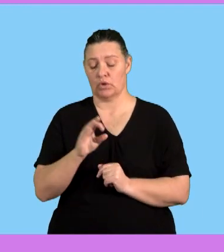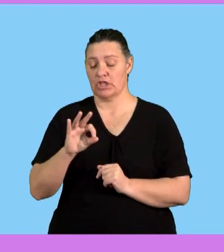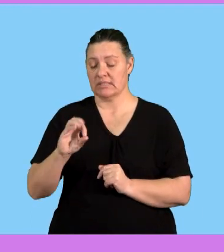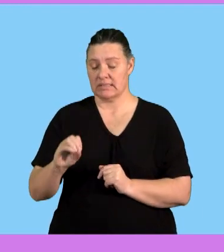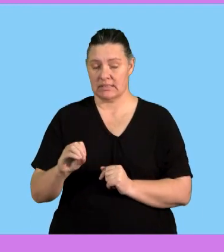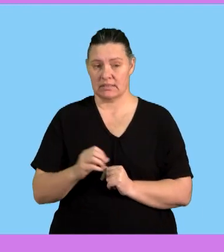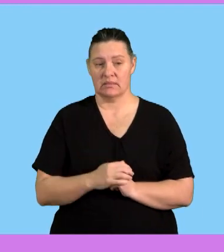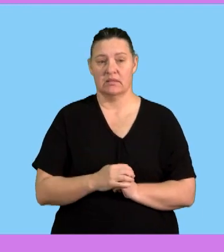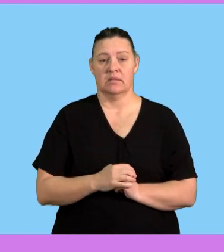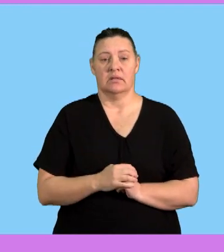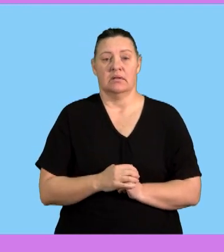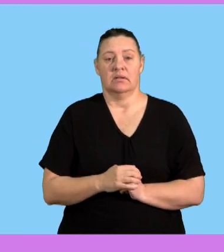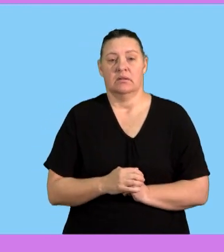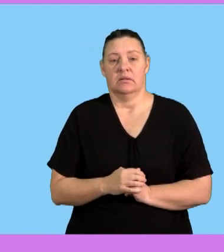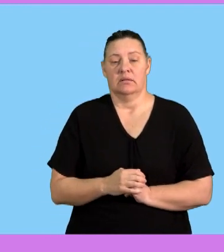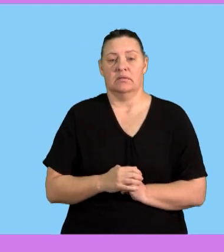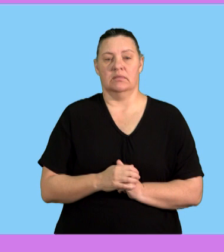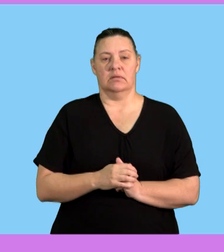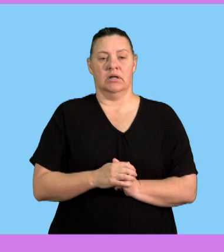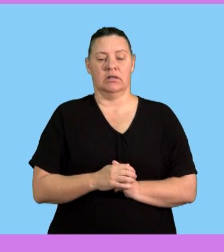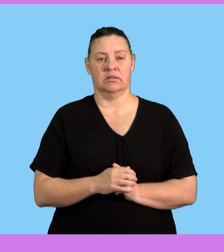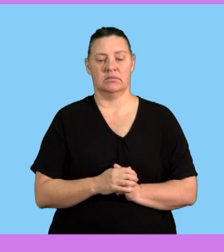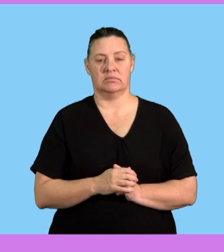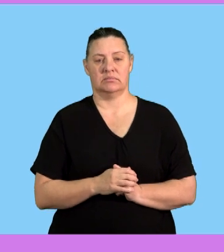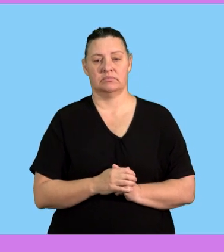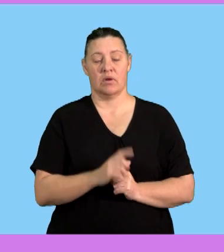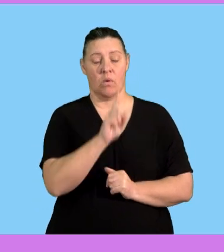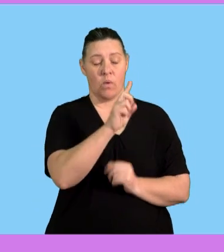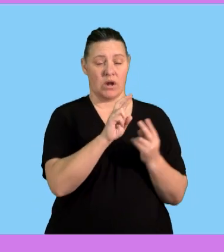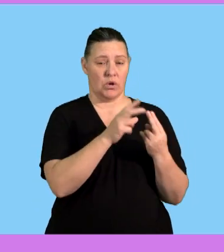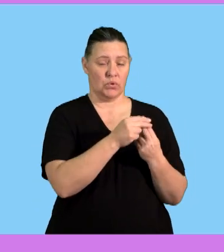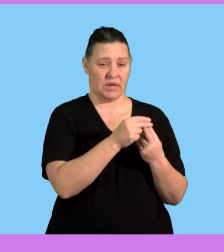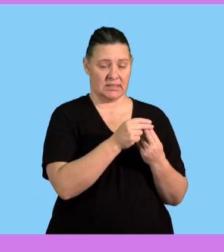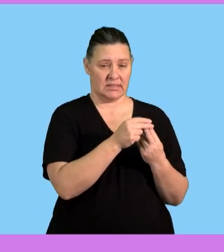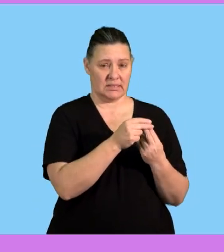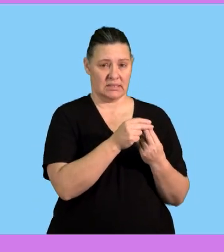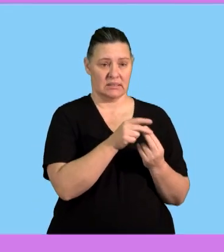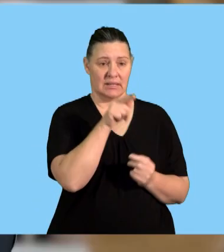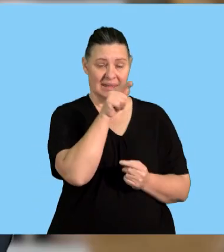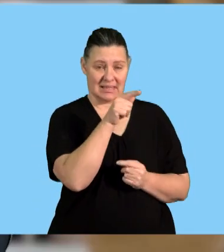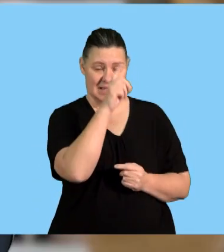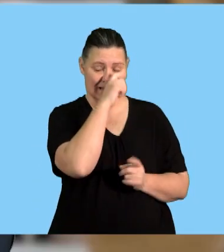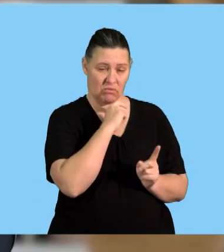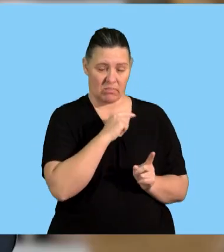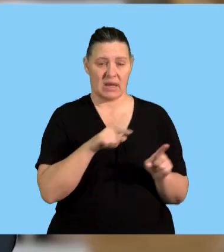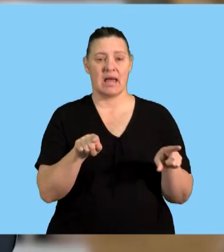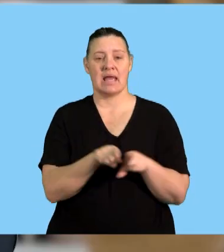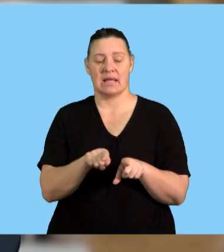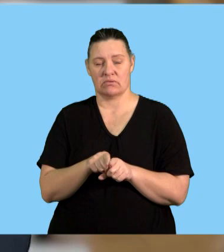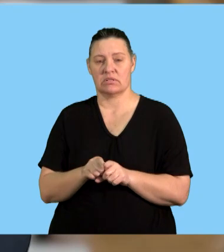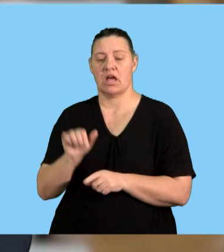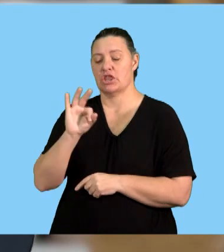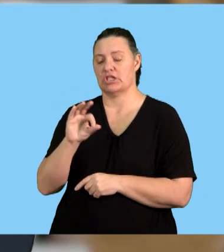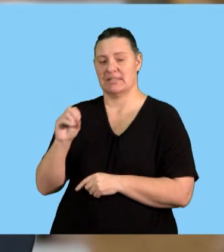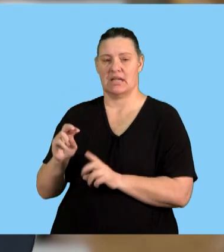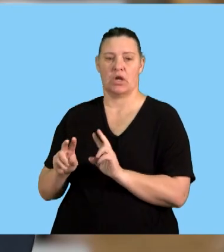scale actually mean? Simply means that 1 unit on this diagram equals or represents 30 units